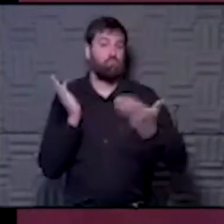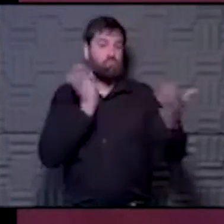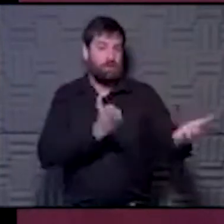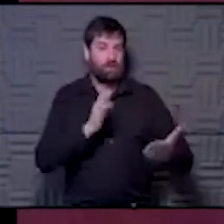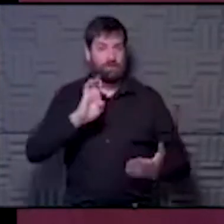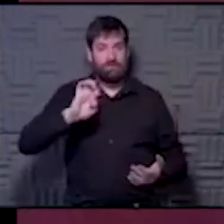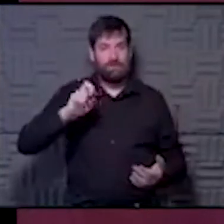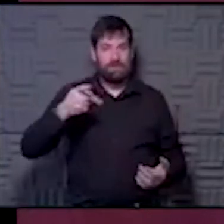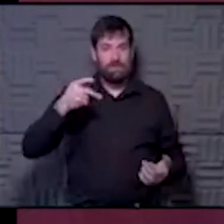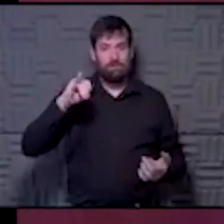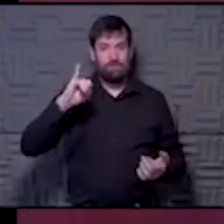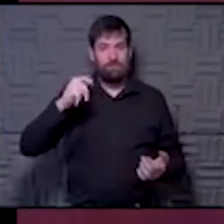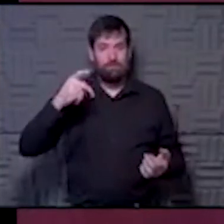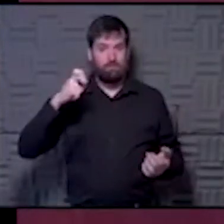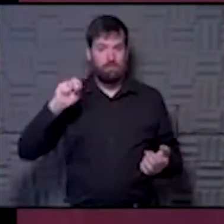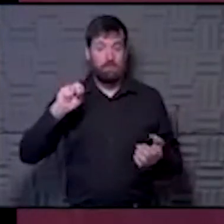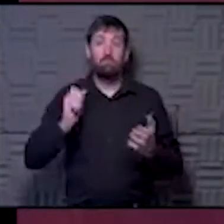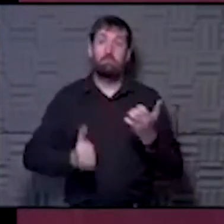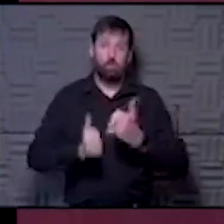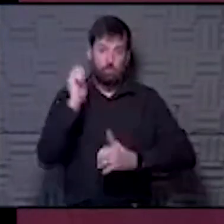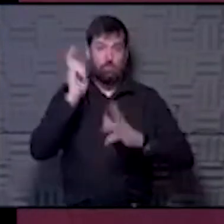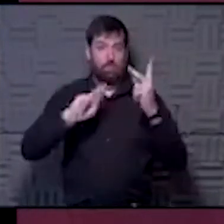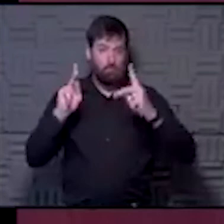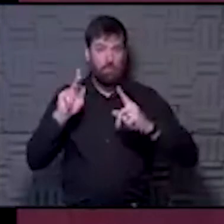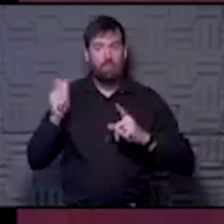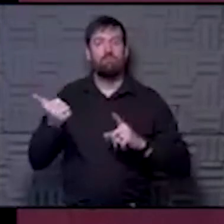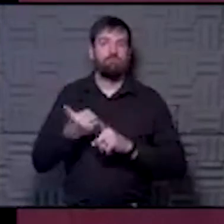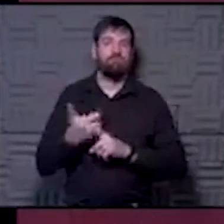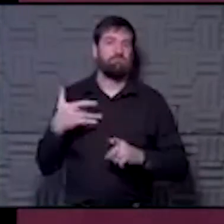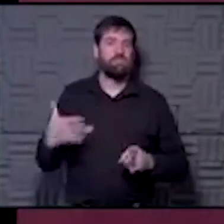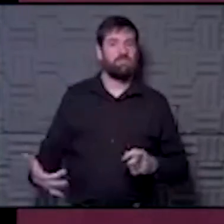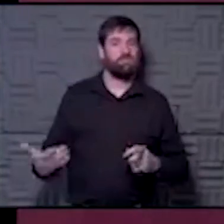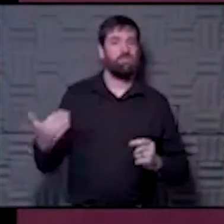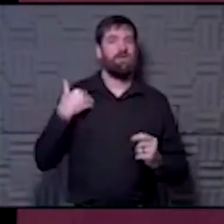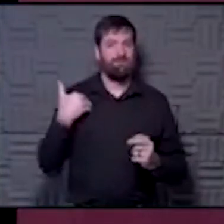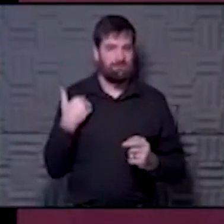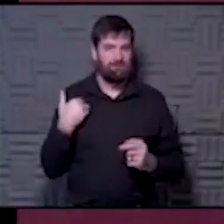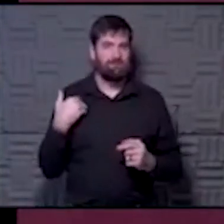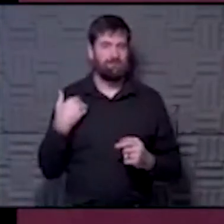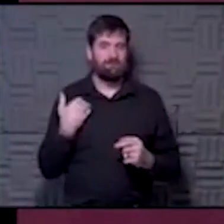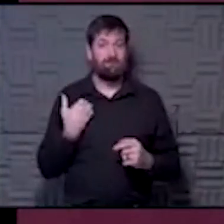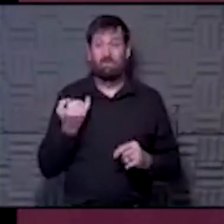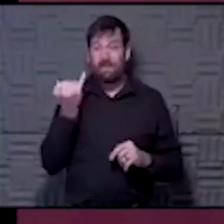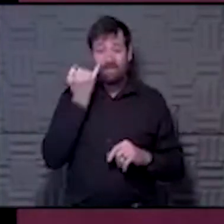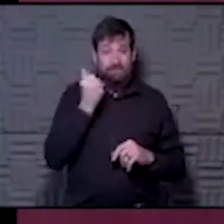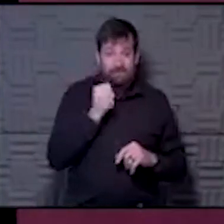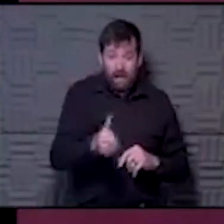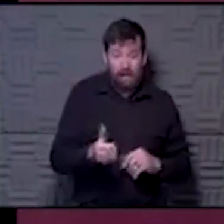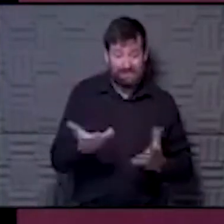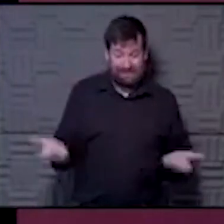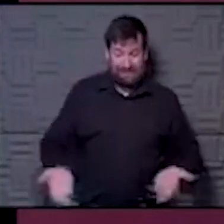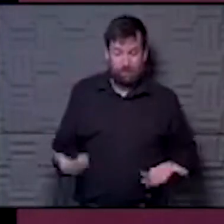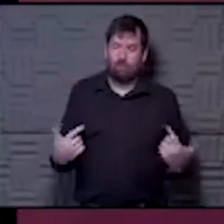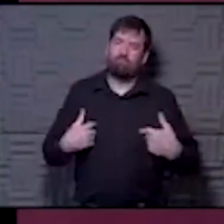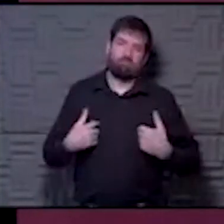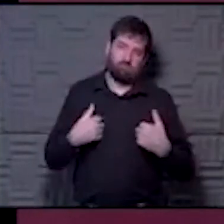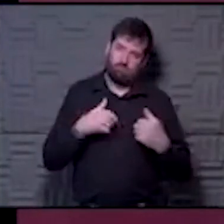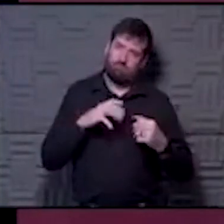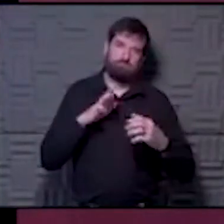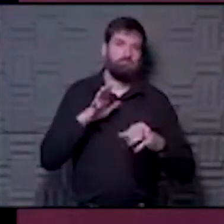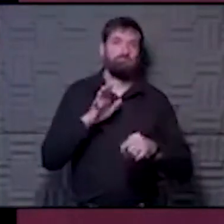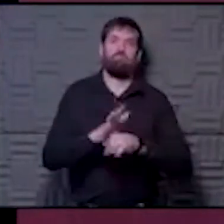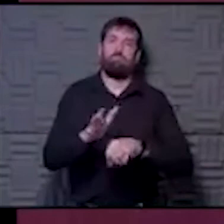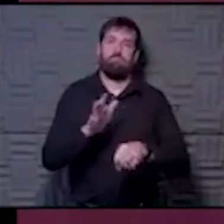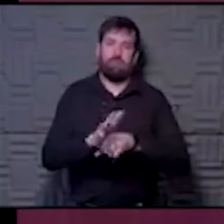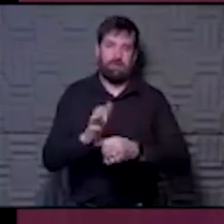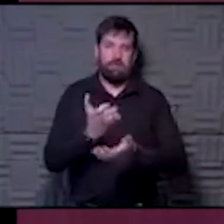we always want to be ready because most people with mast cell disease tend to carry EpiPens or have allergic reactions. If not, get it done here. We're well equipped to handle an allergic